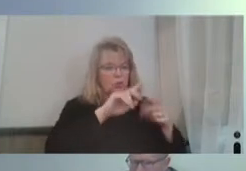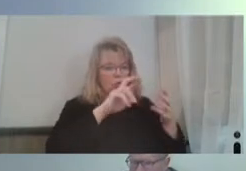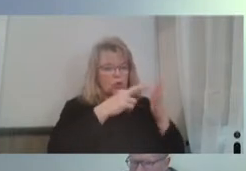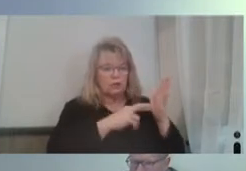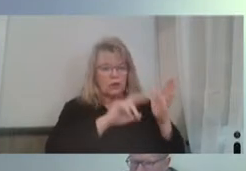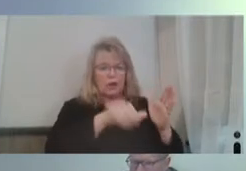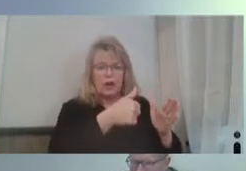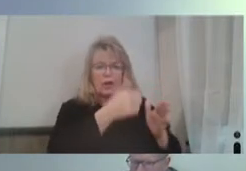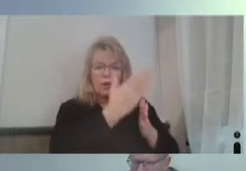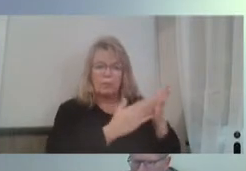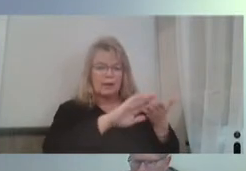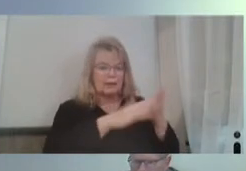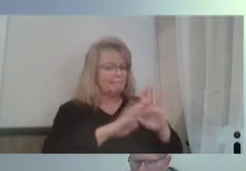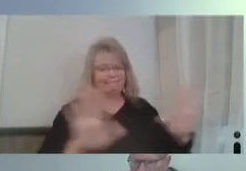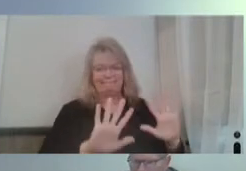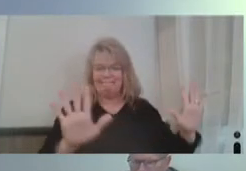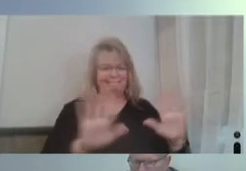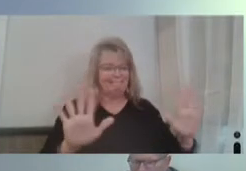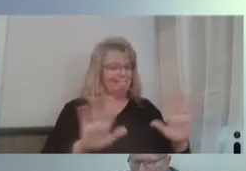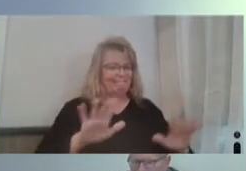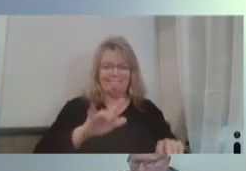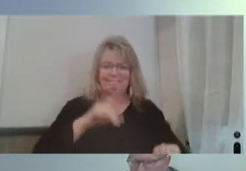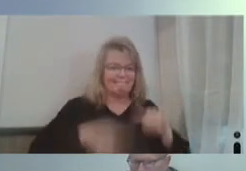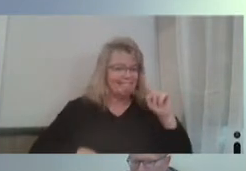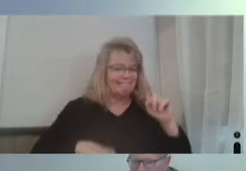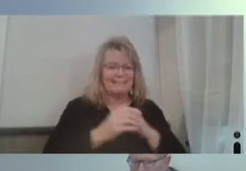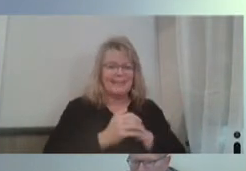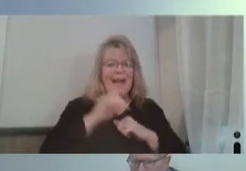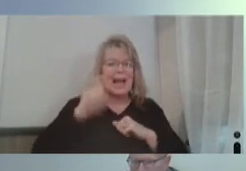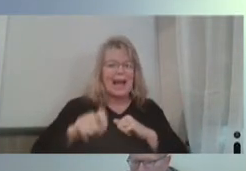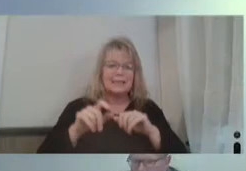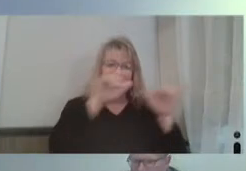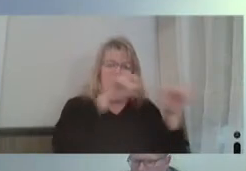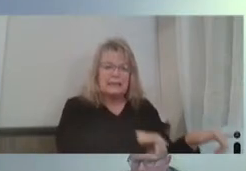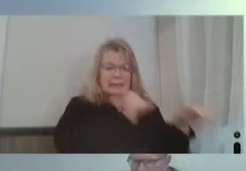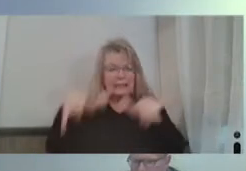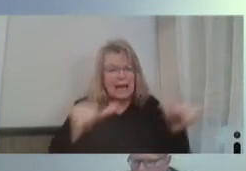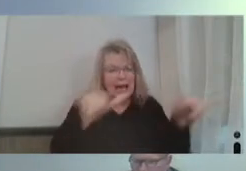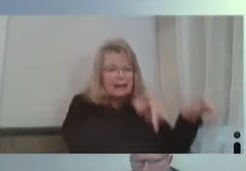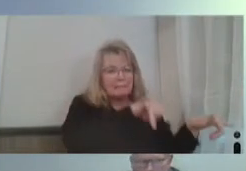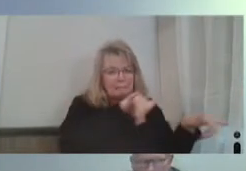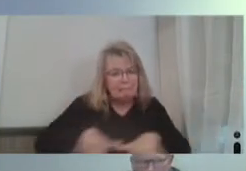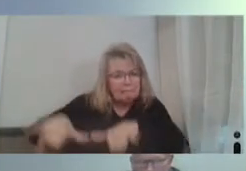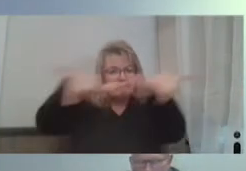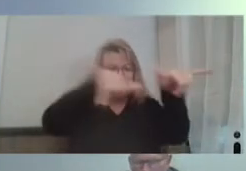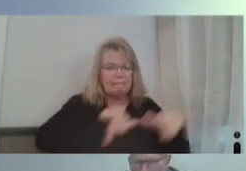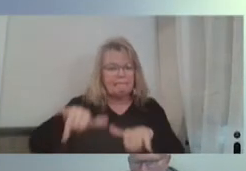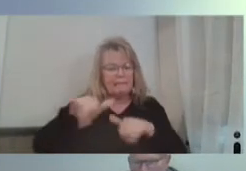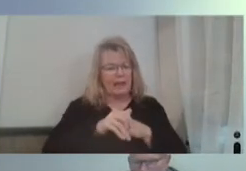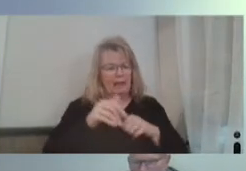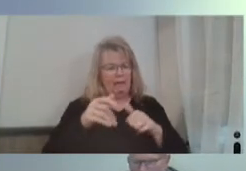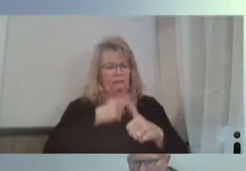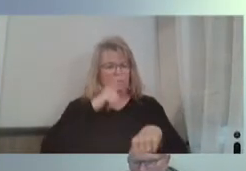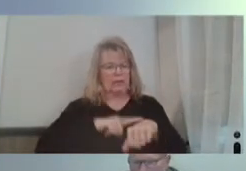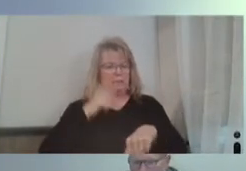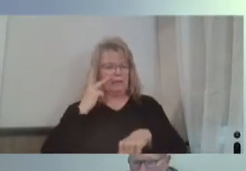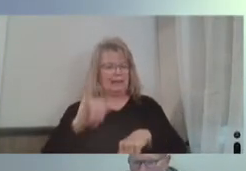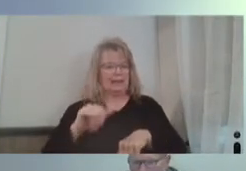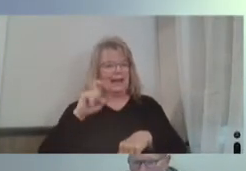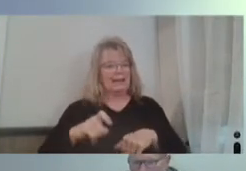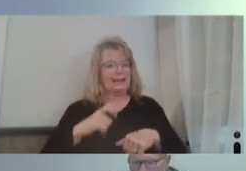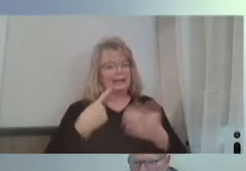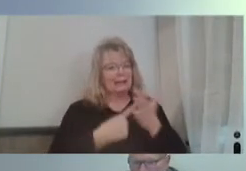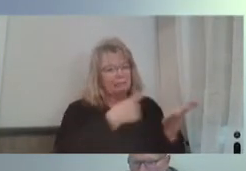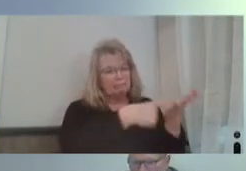It has to be consistent, which is why I'm just curious at a glance, and I'm just seeing this for the first time, so I need to have time to talk to staff.